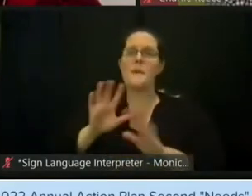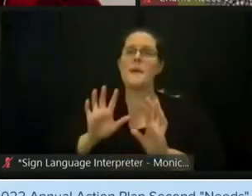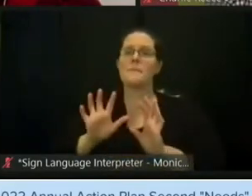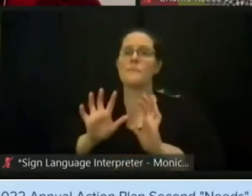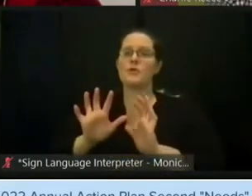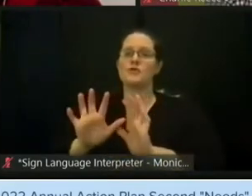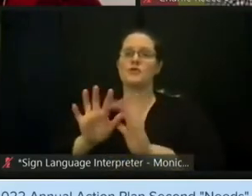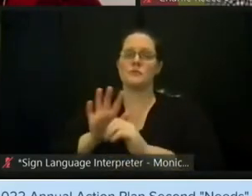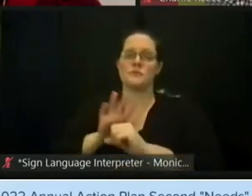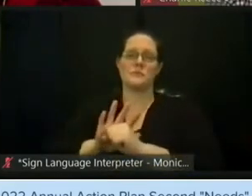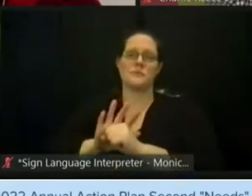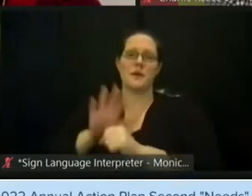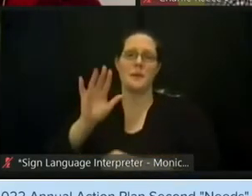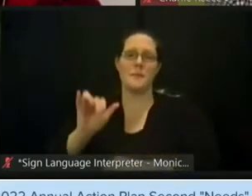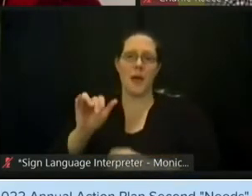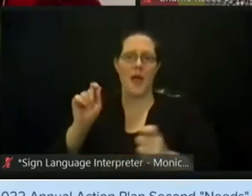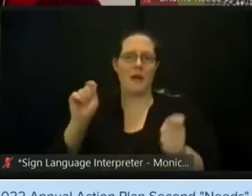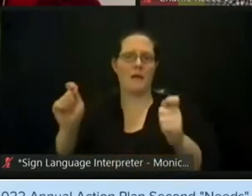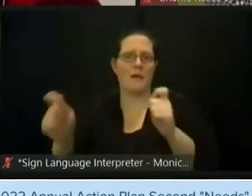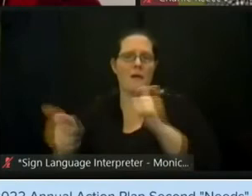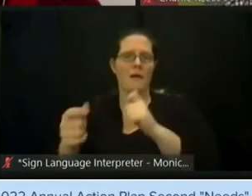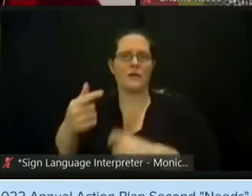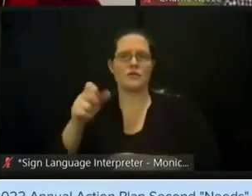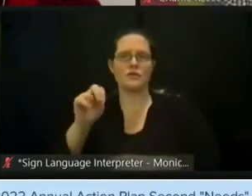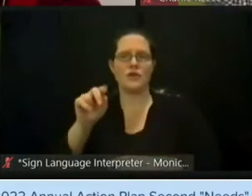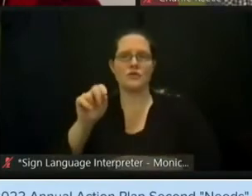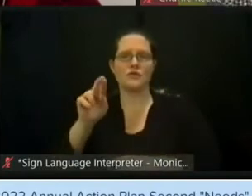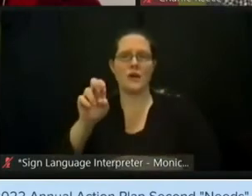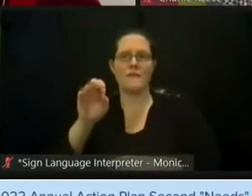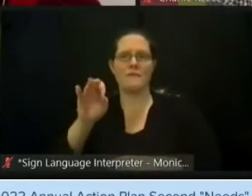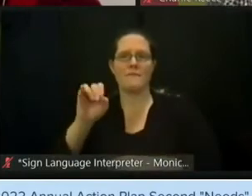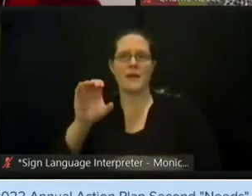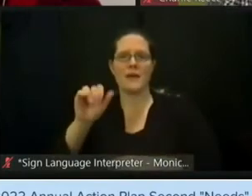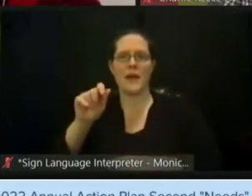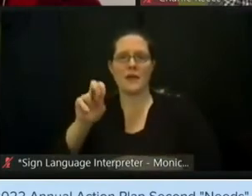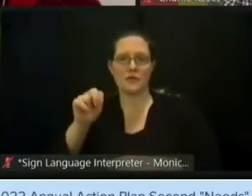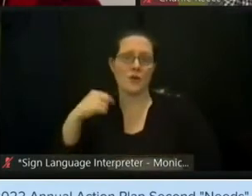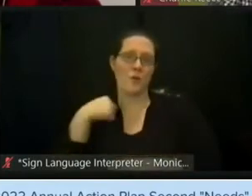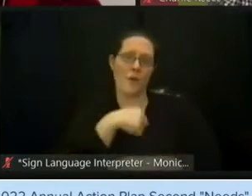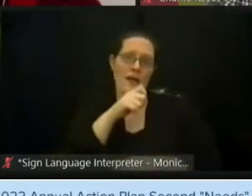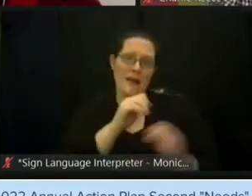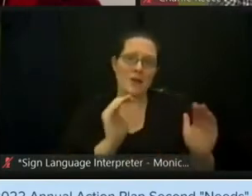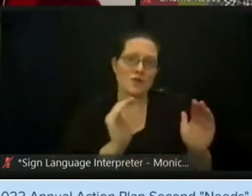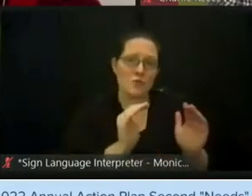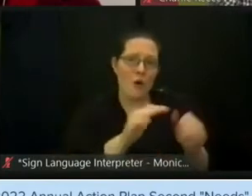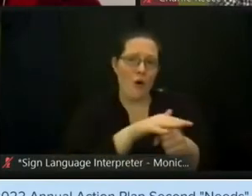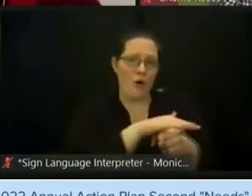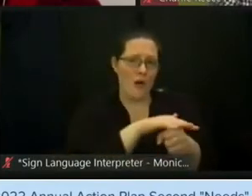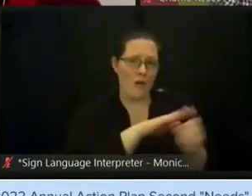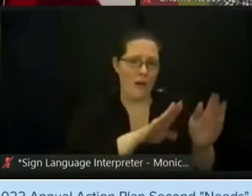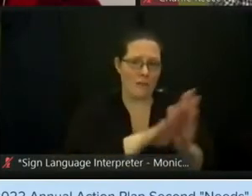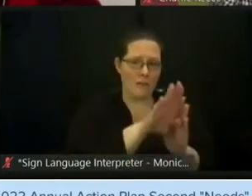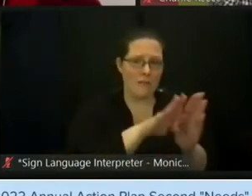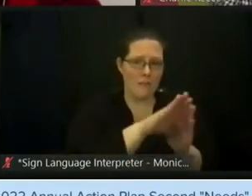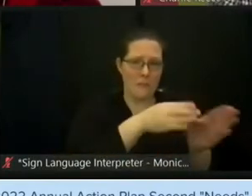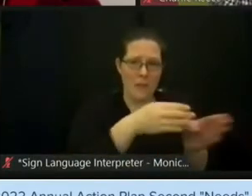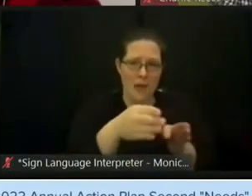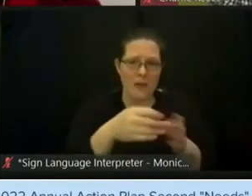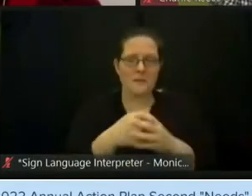by gentrification. We need small area plans. We need